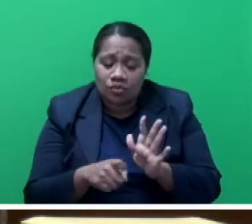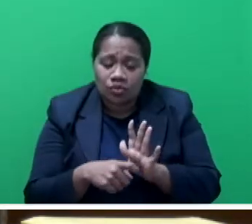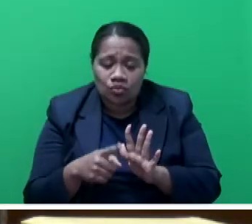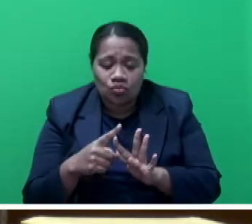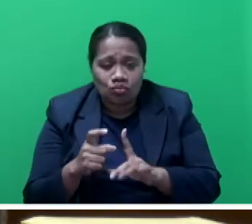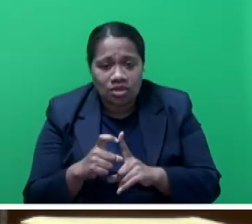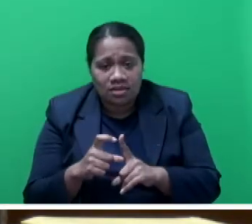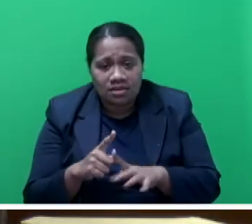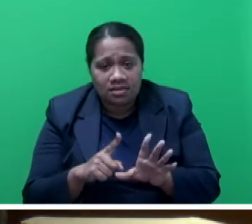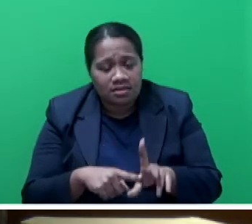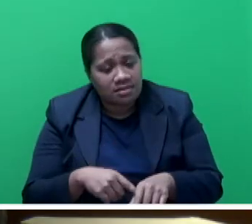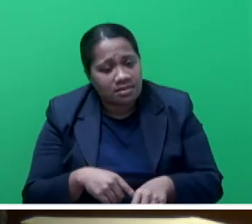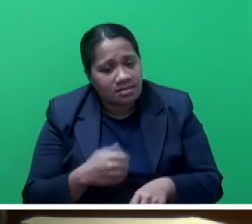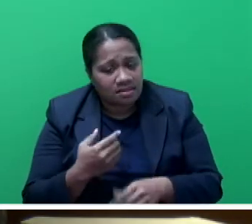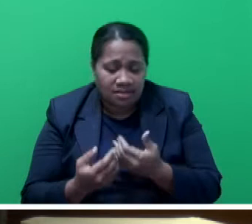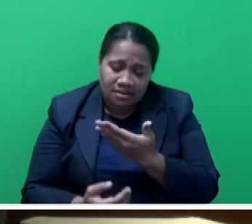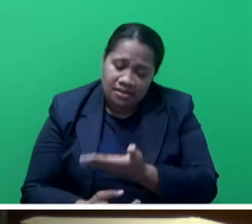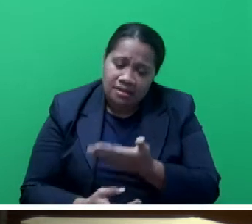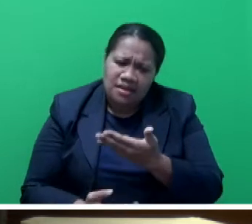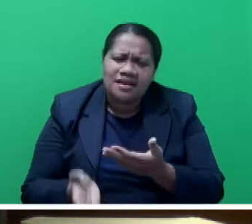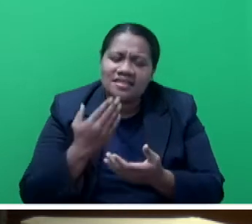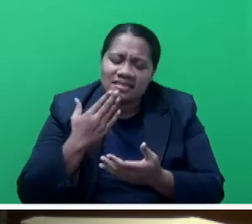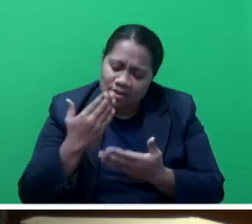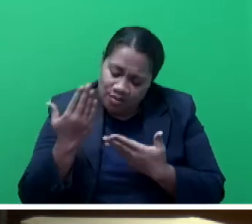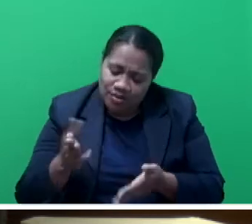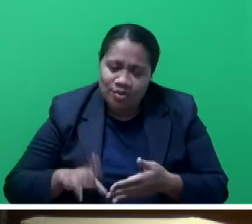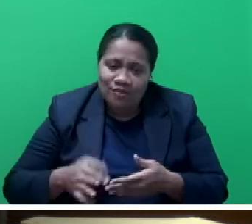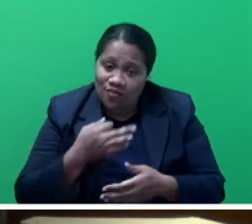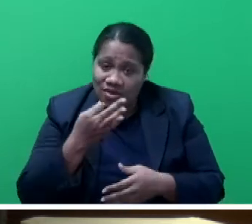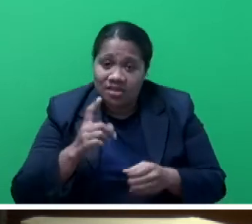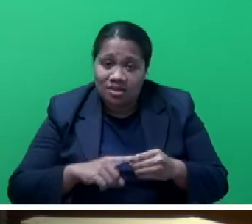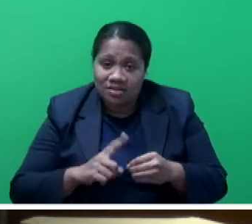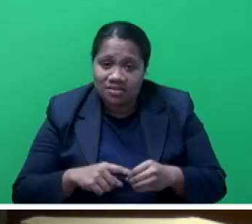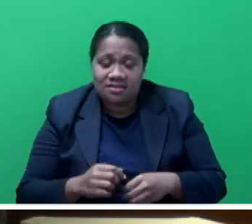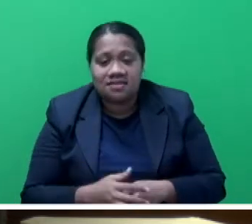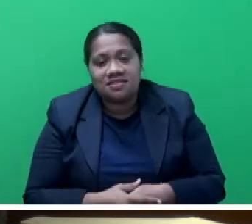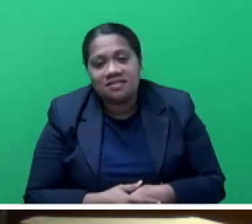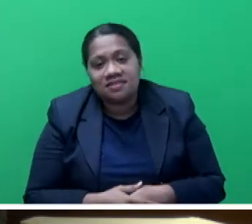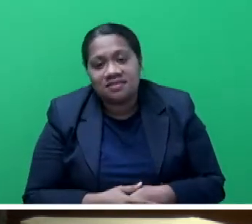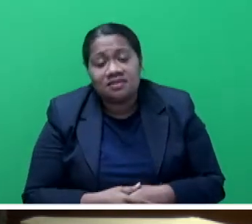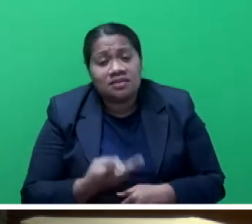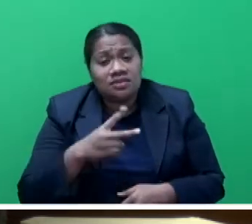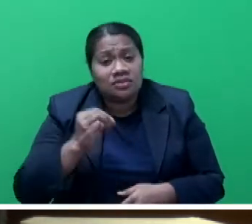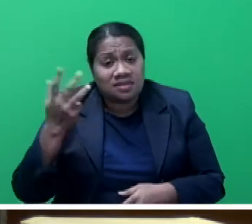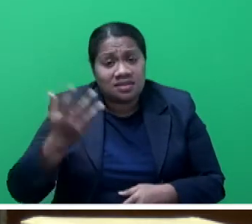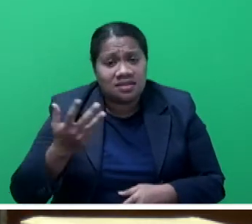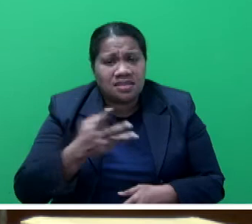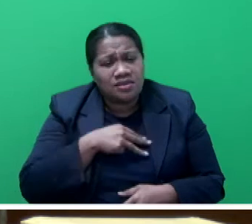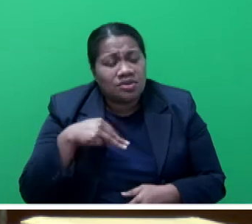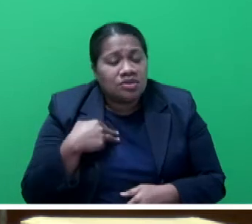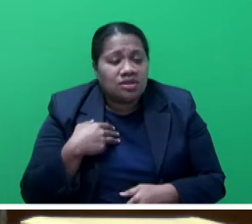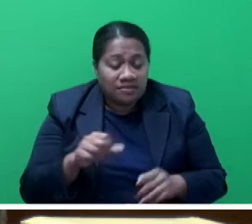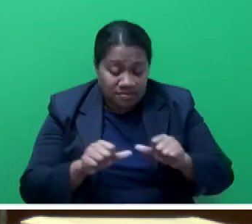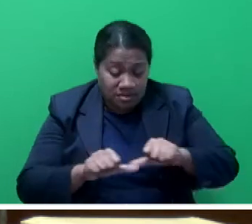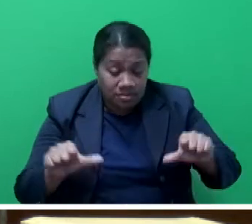Mr. Speaker, I want to thank the Honourable Member for asking that question. Mr. Speaker, in 2019, the Ministry of Agriculture,